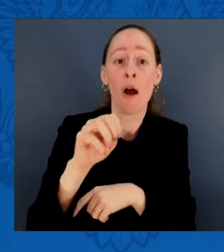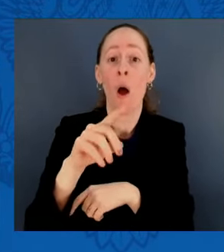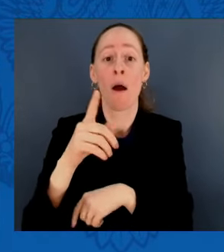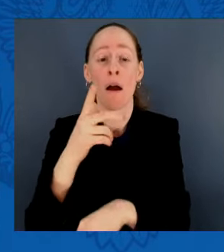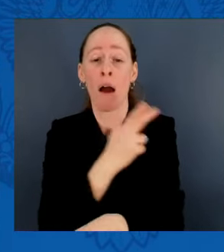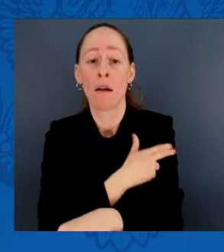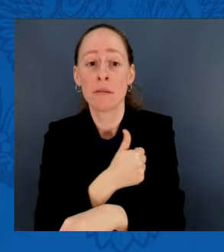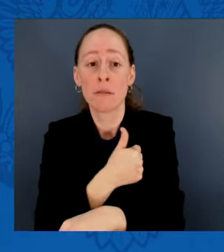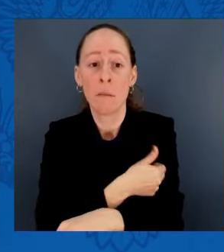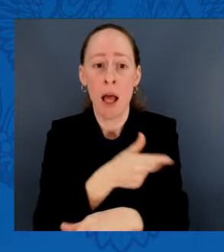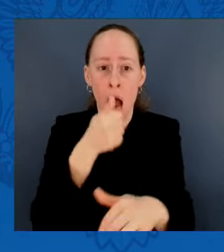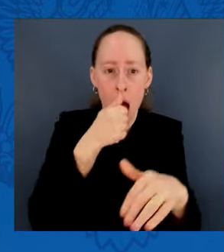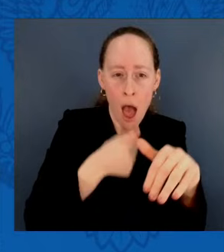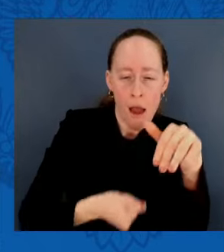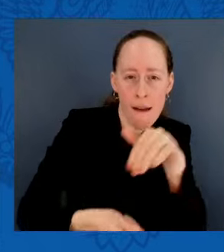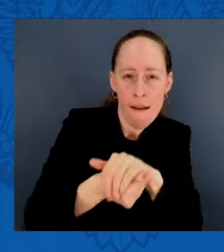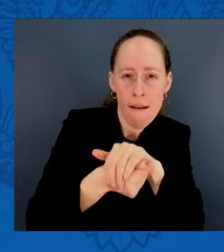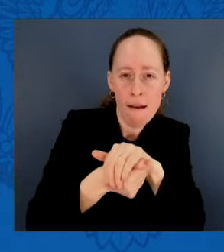in Gaza.